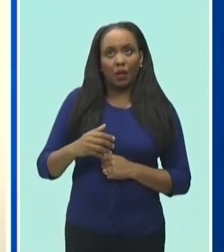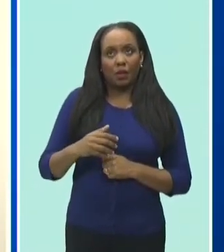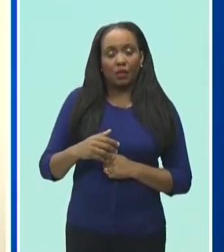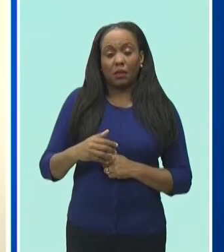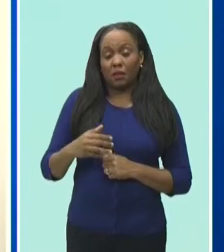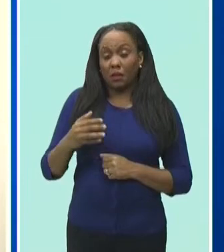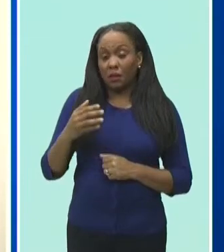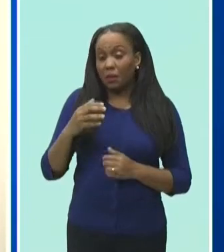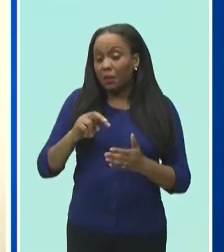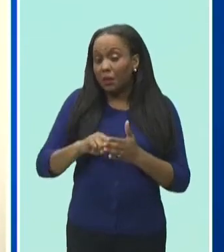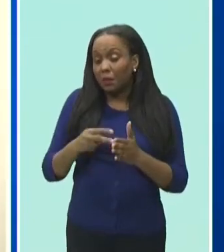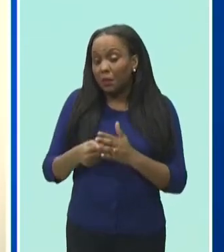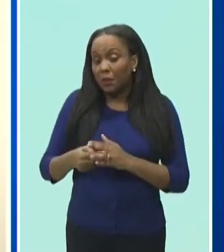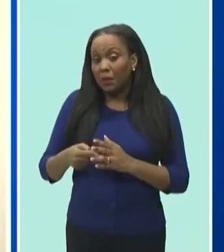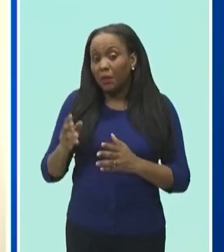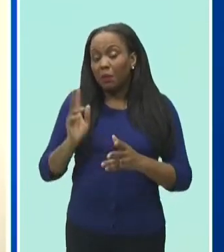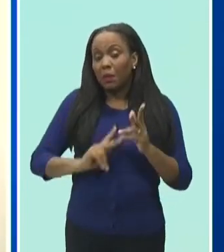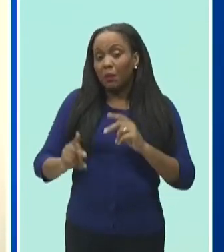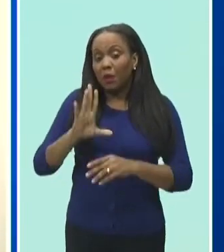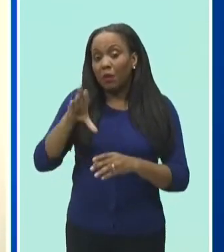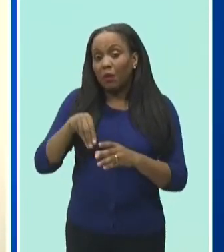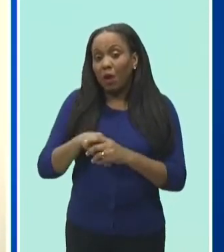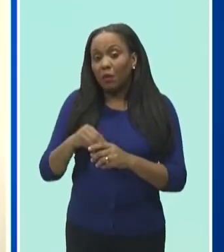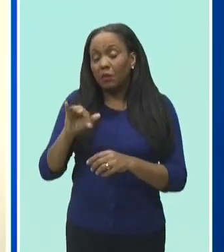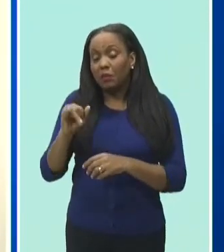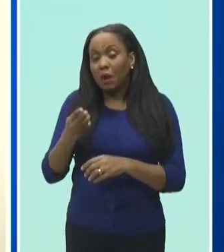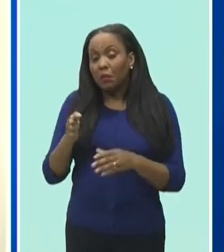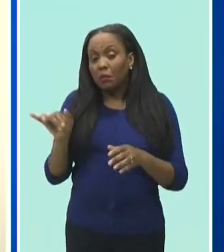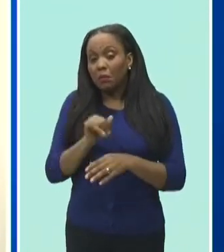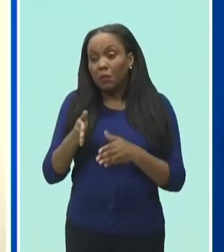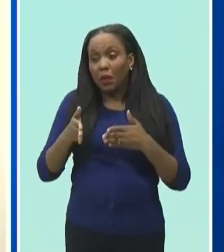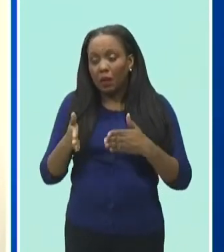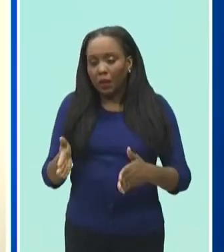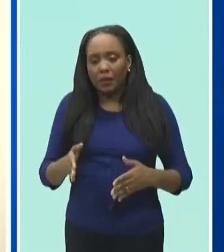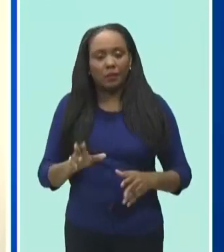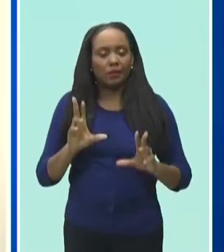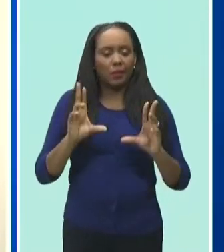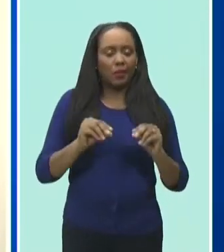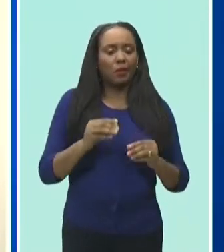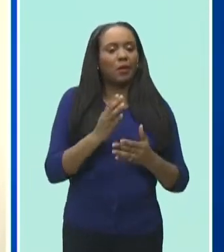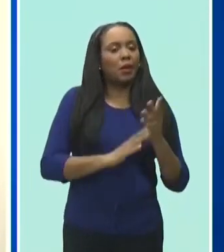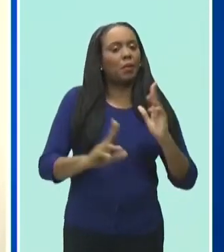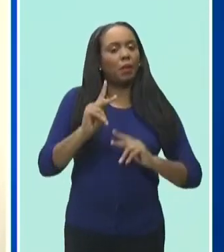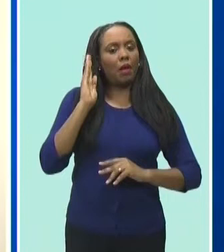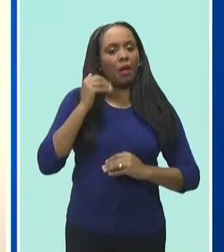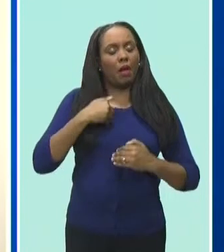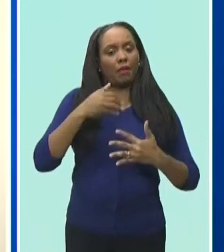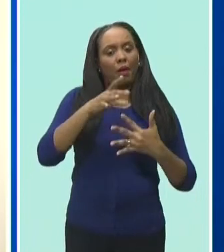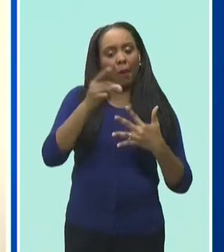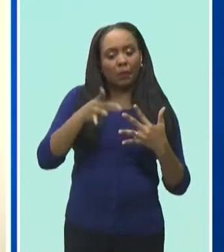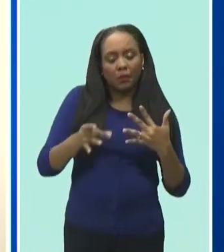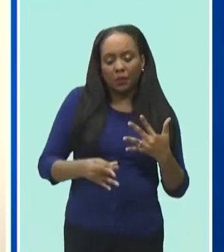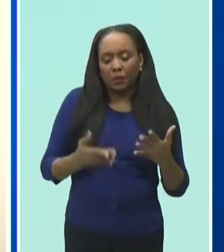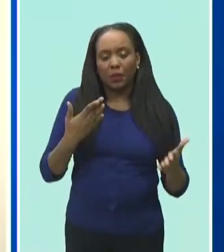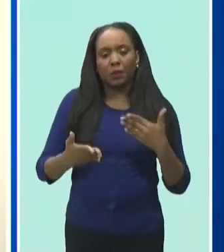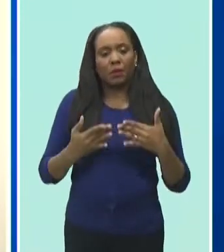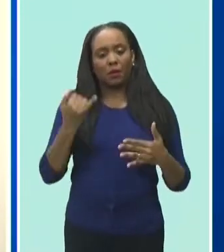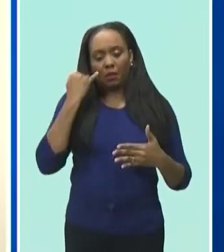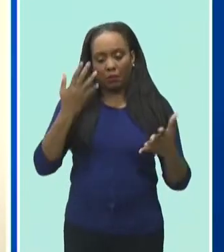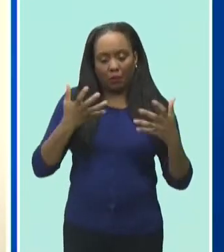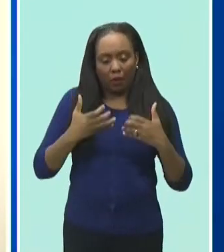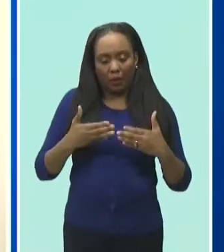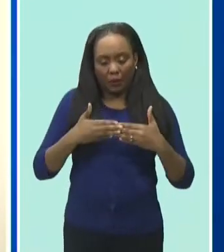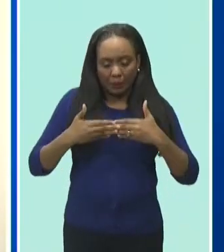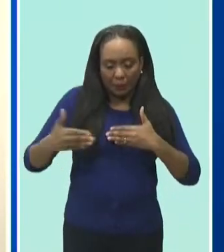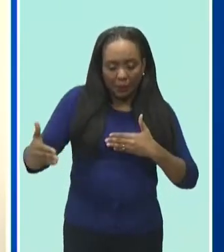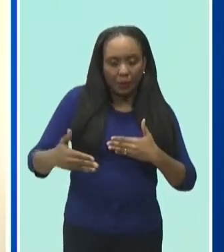in the past? Definitely not. Persons will have options to some degree in terms of whether they want to move forward